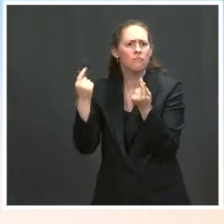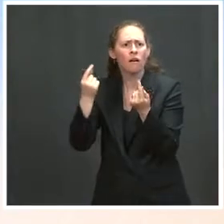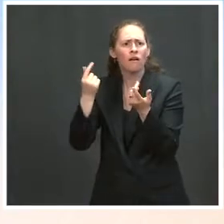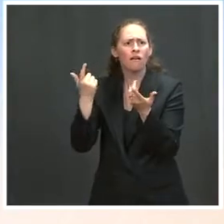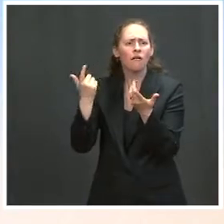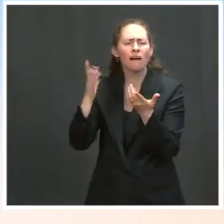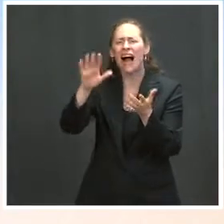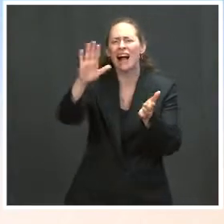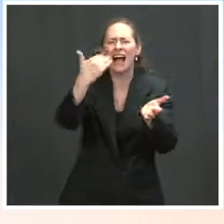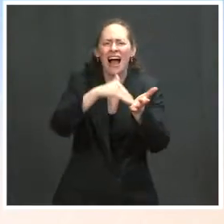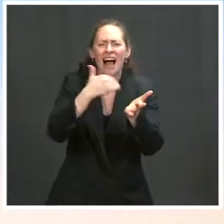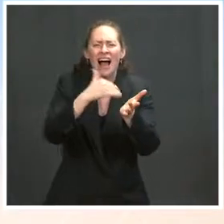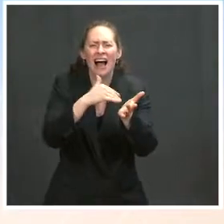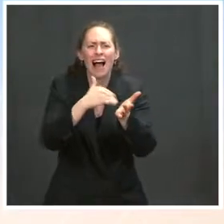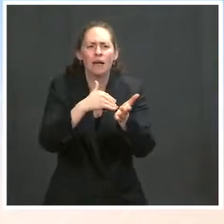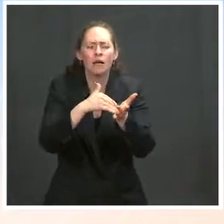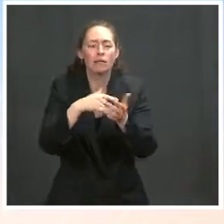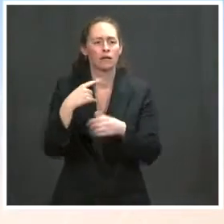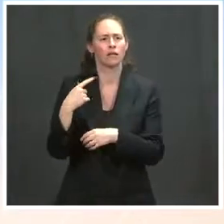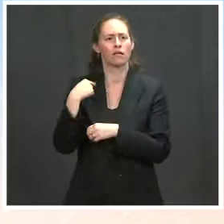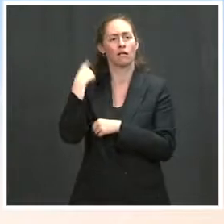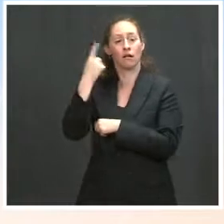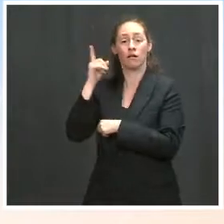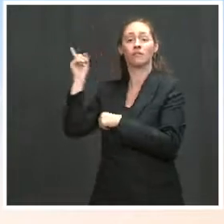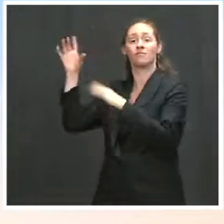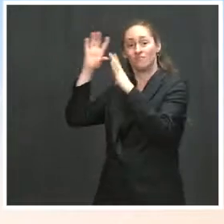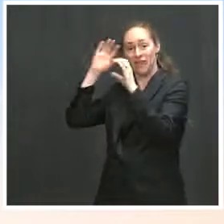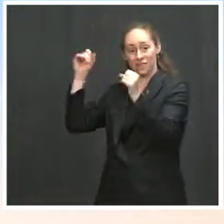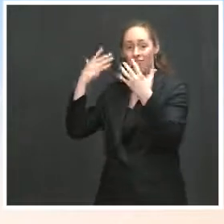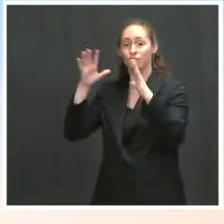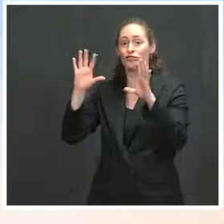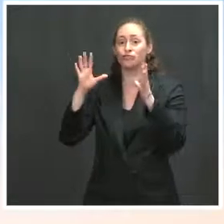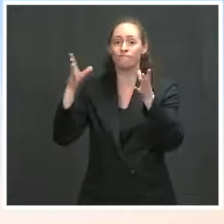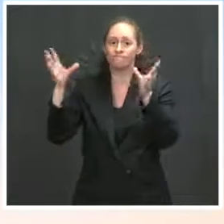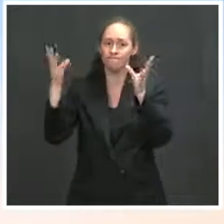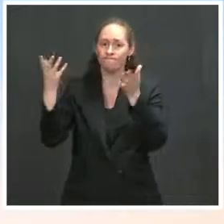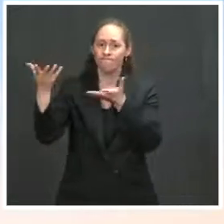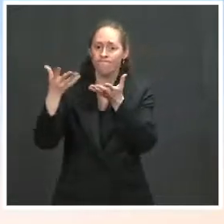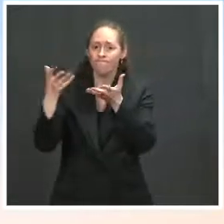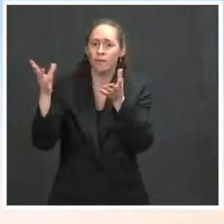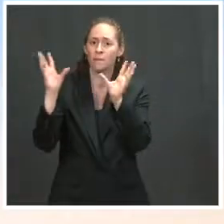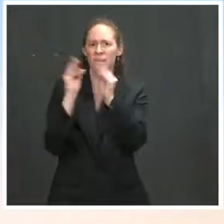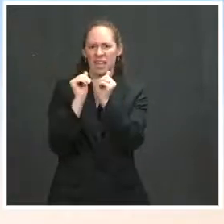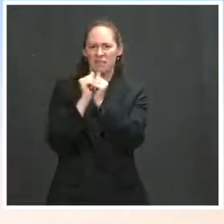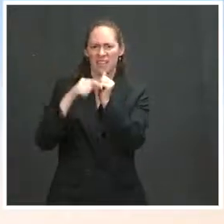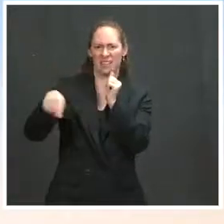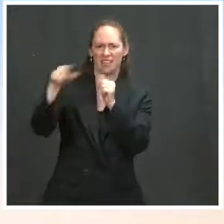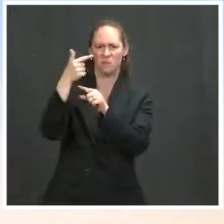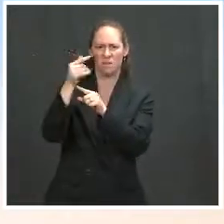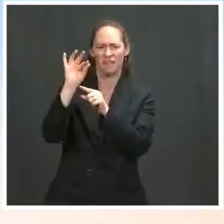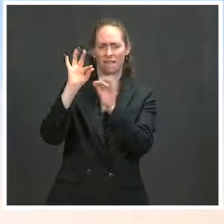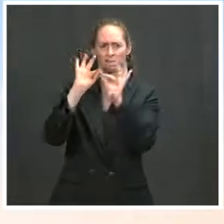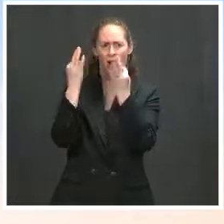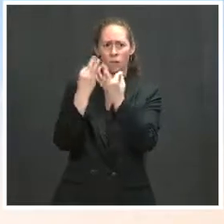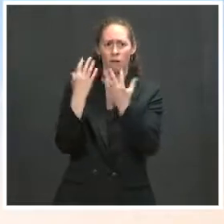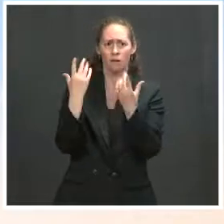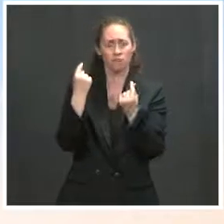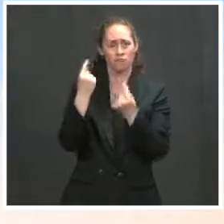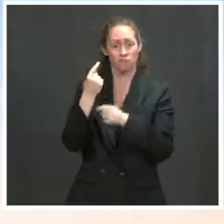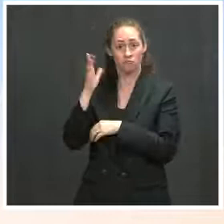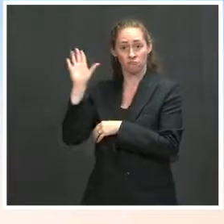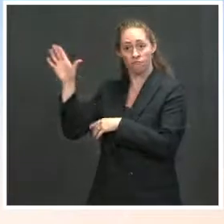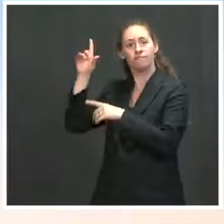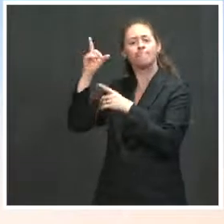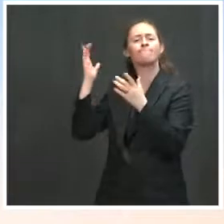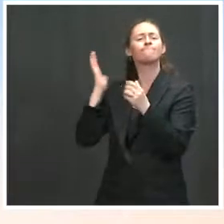part? I didn't hear The it. president met with the Floyd family Yes, yesterday. yes. How does that meeting, if in any way, impact the president's strategy toward getting the George